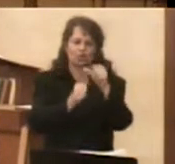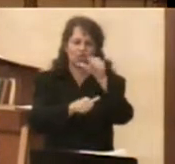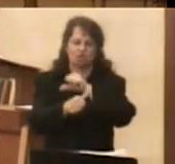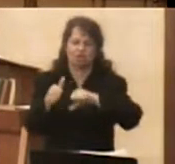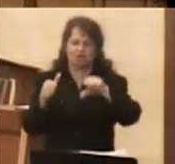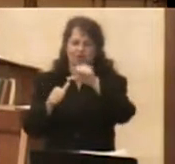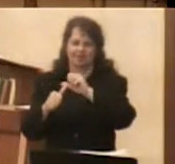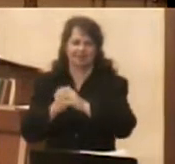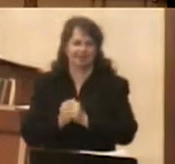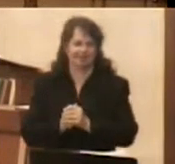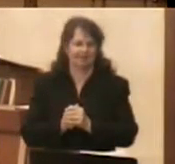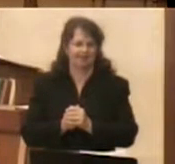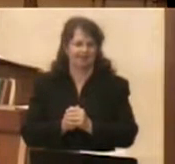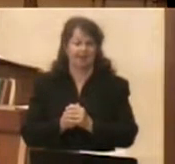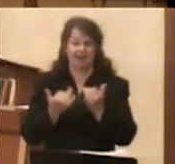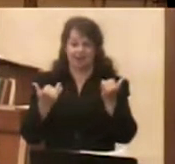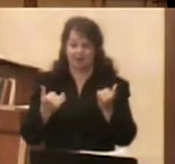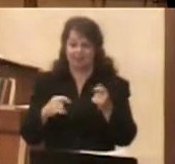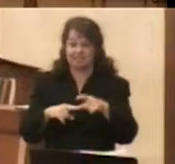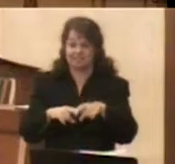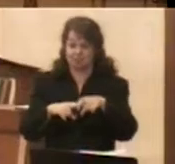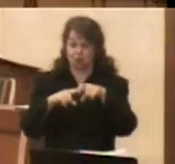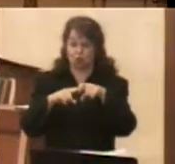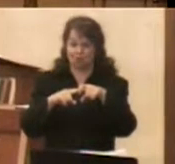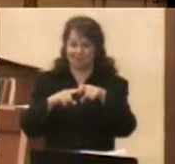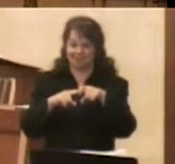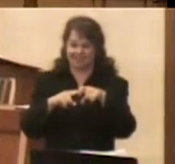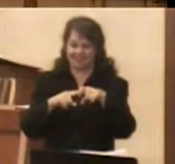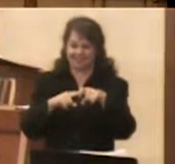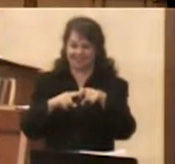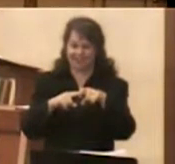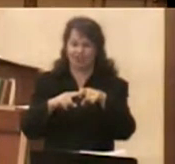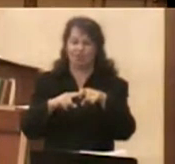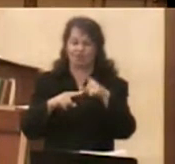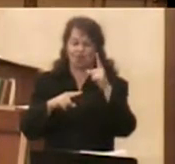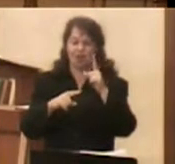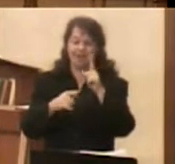Stay tuned in these next weeks together, for what